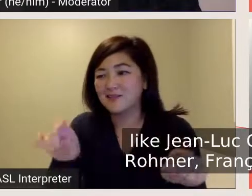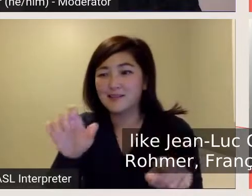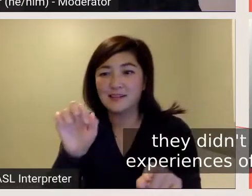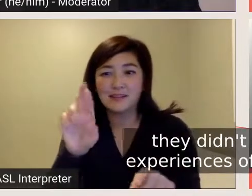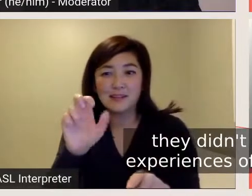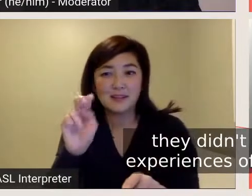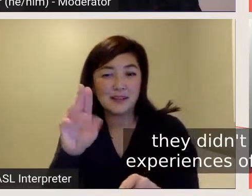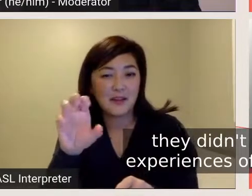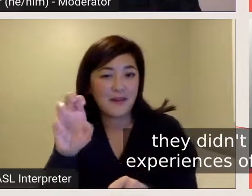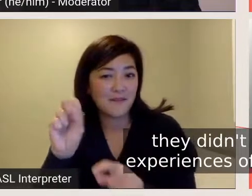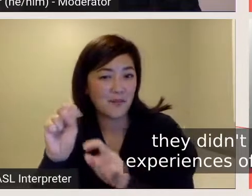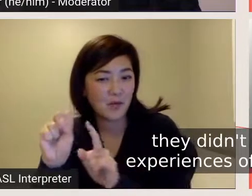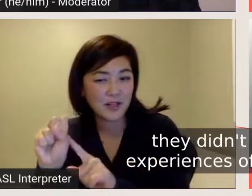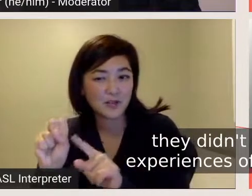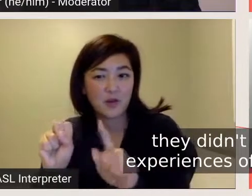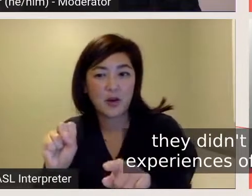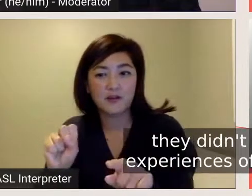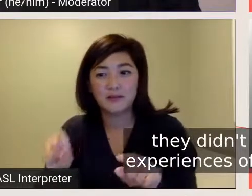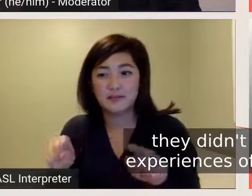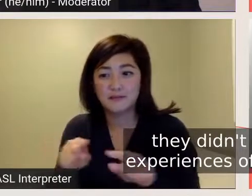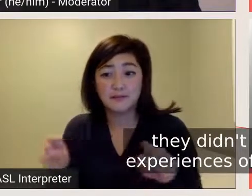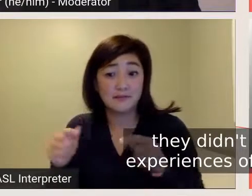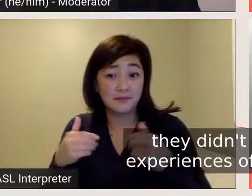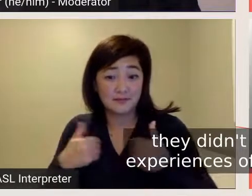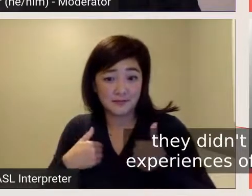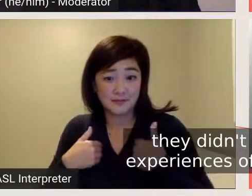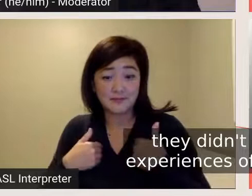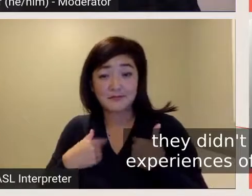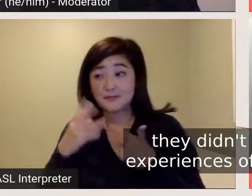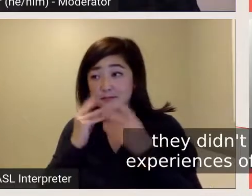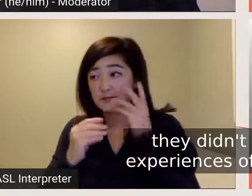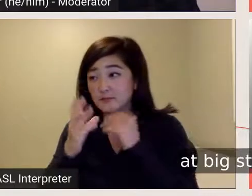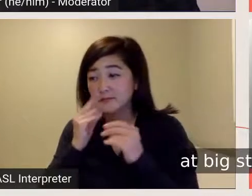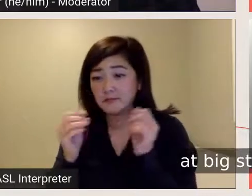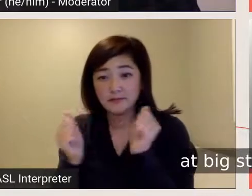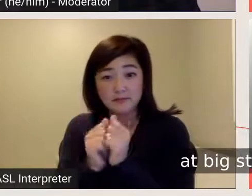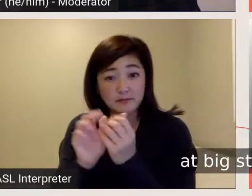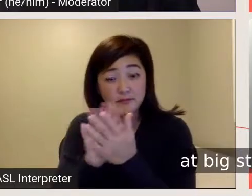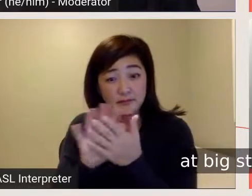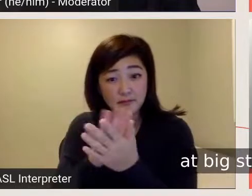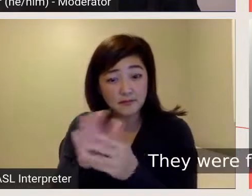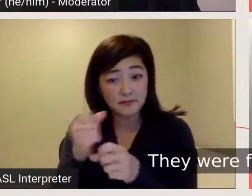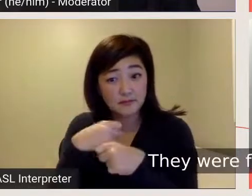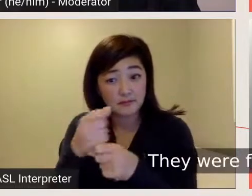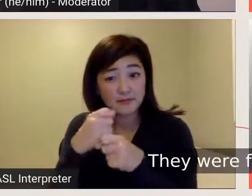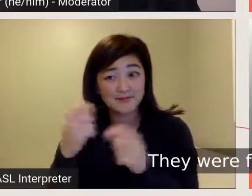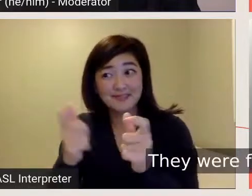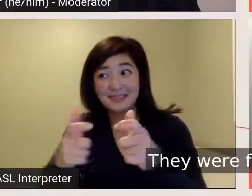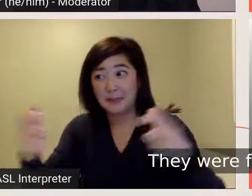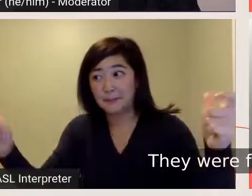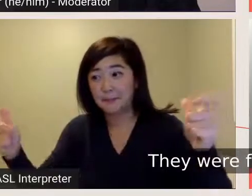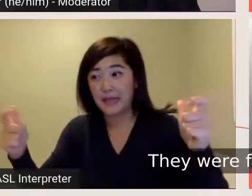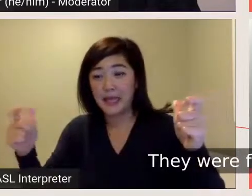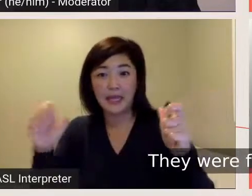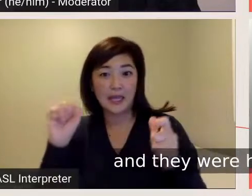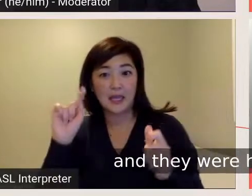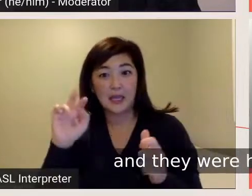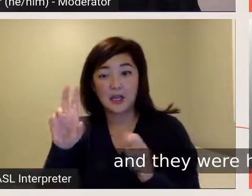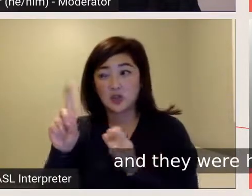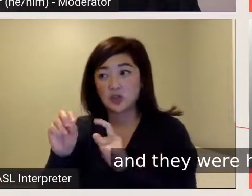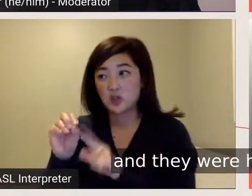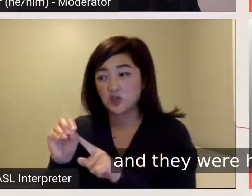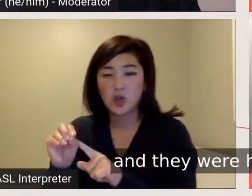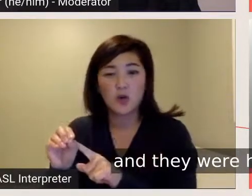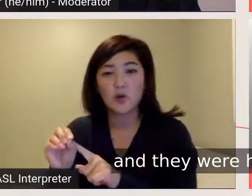Truffaut, they didn't have any experiences of filmmaking at big studios. You know, they were film critics and they